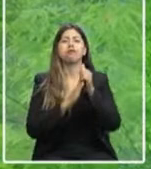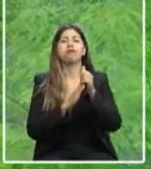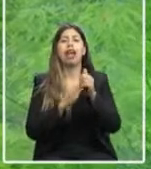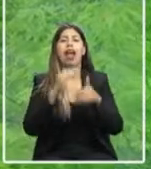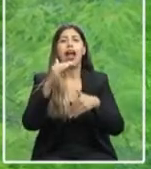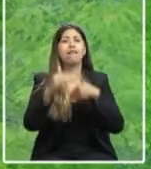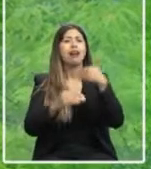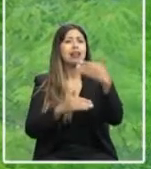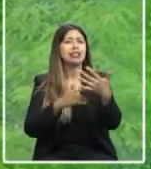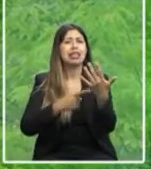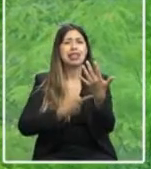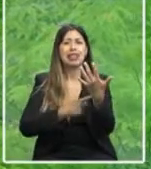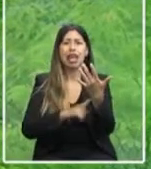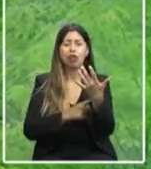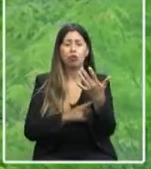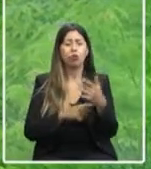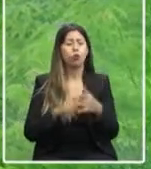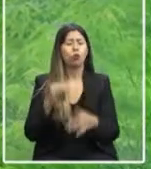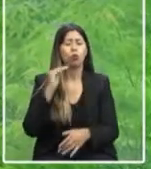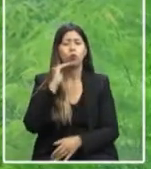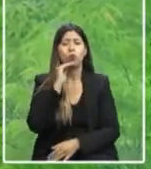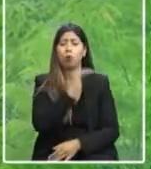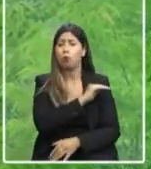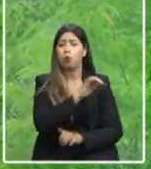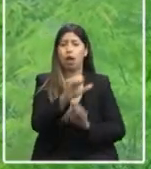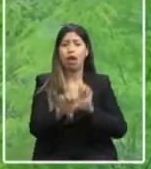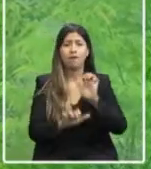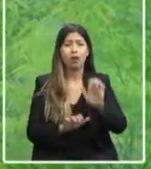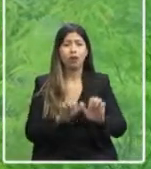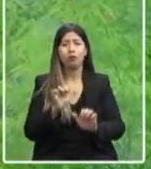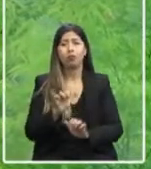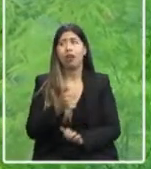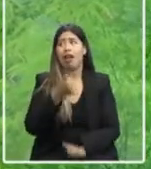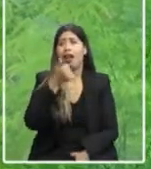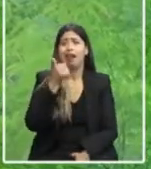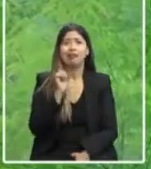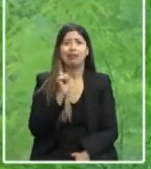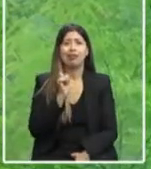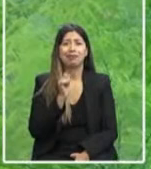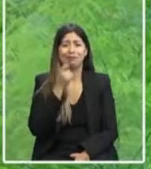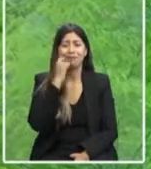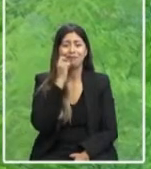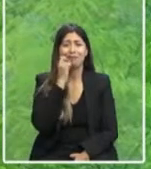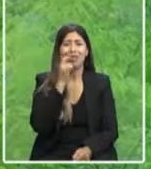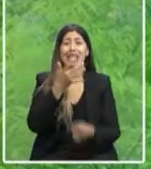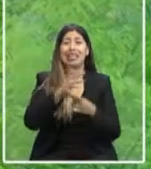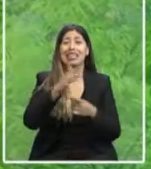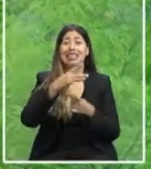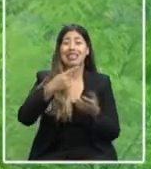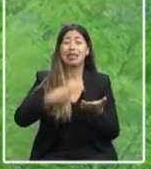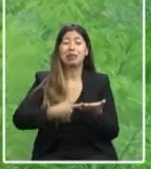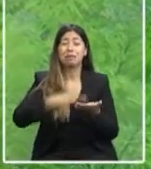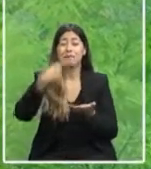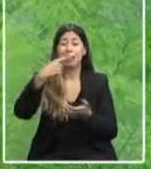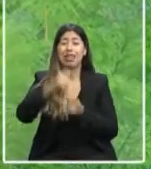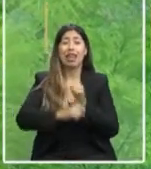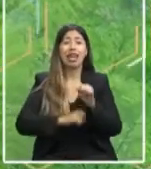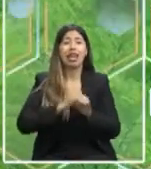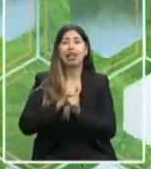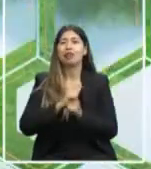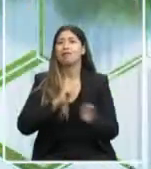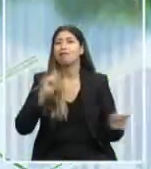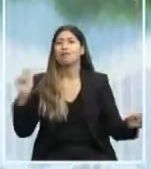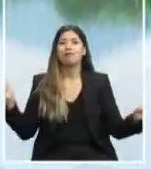terms, it's actually to say it was yesterday. In 15,000 years, everything changed. Our way of